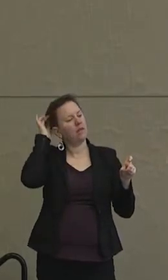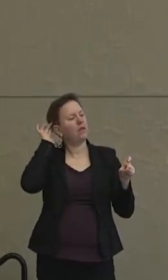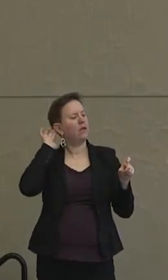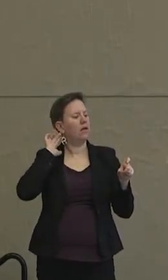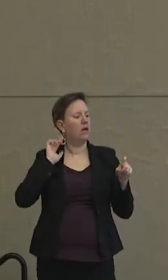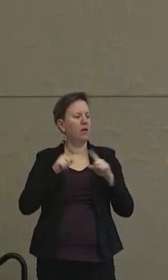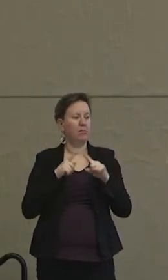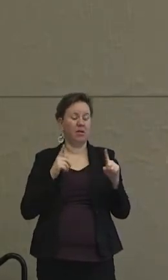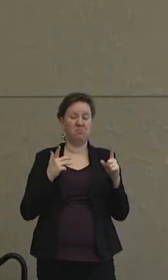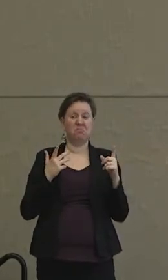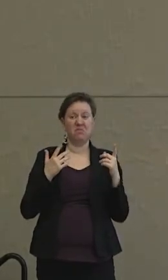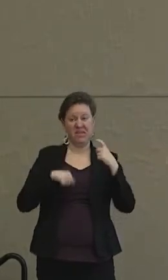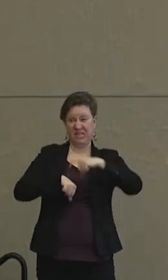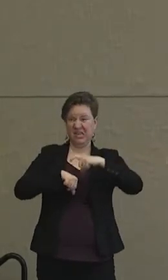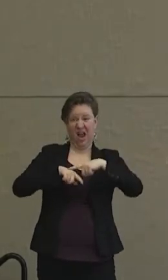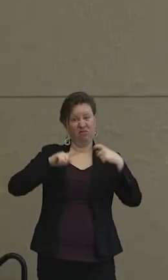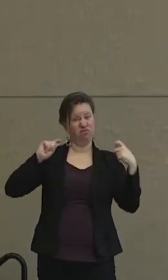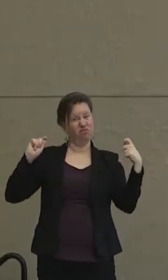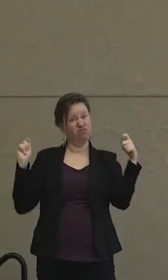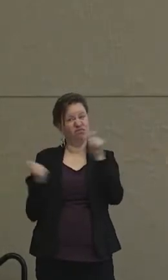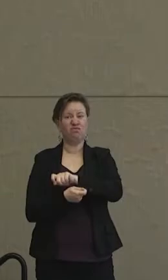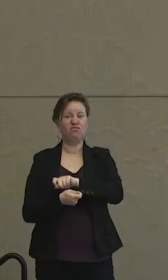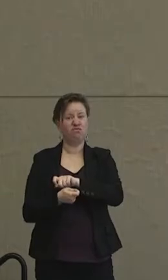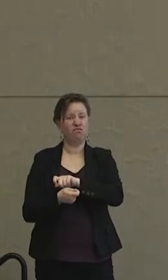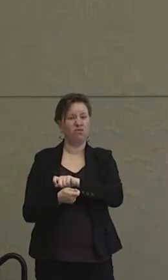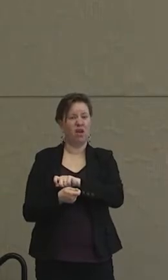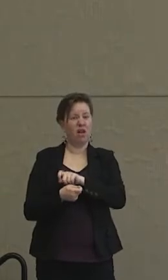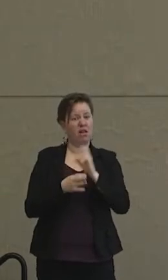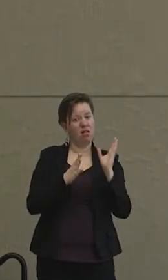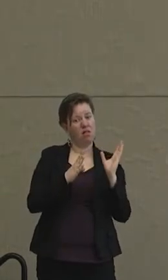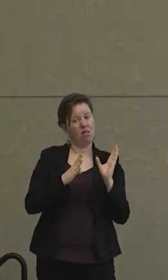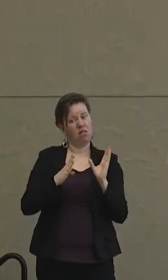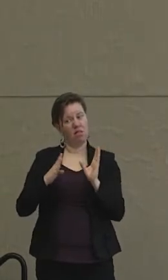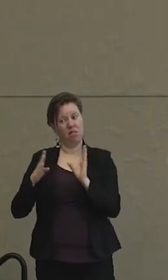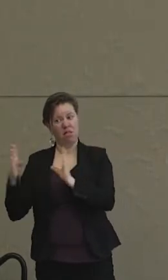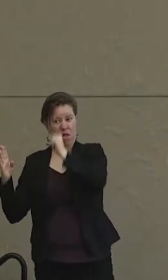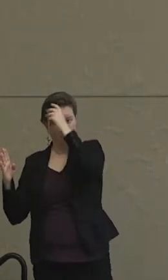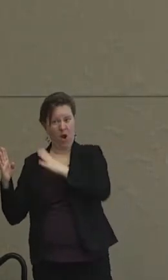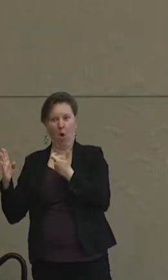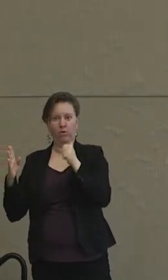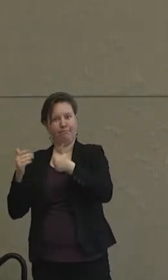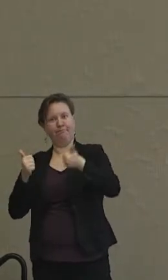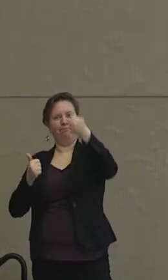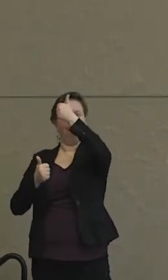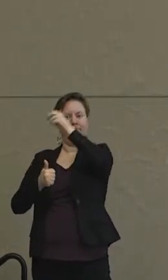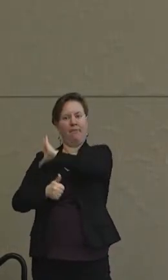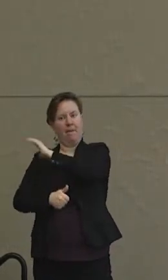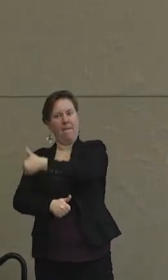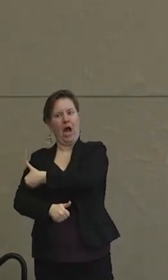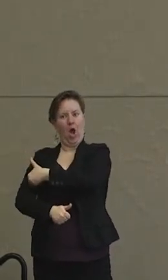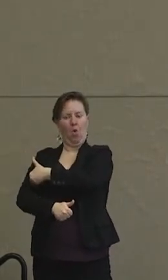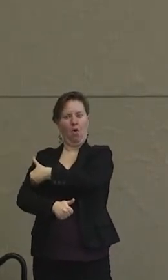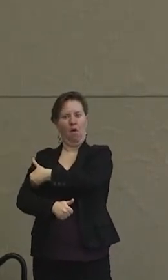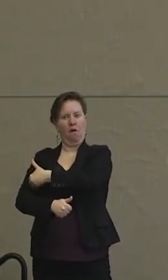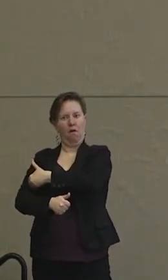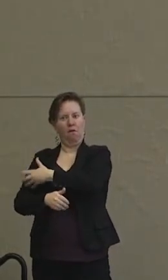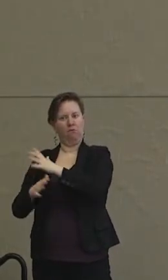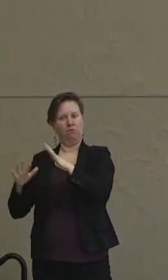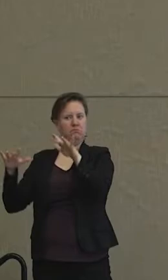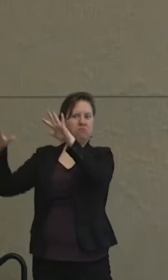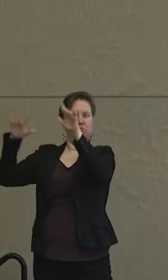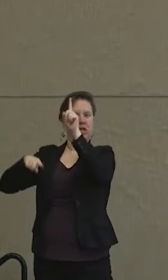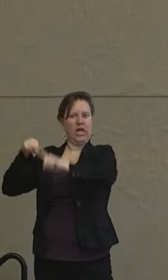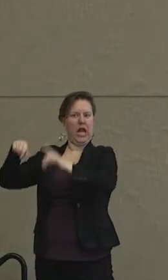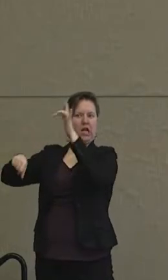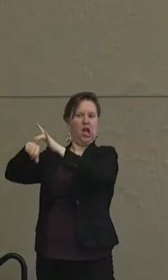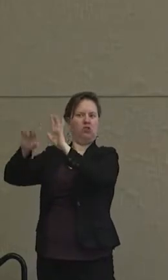the pendulum is swinging, and men have always been in a position of power and kind of impunity, and